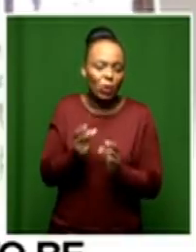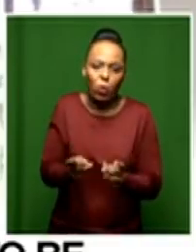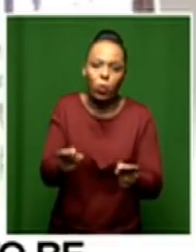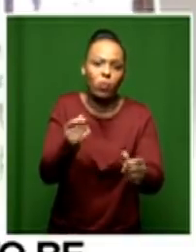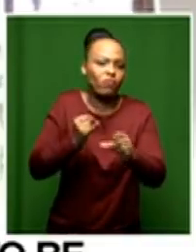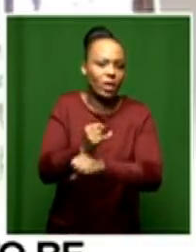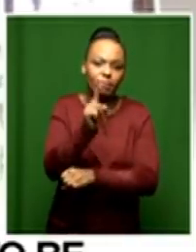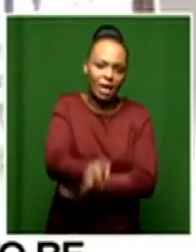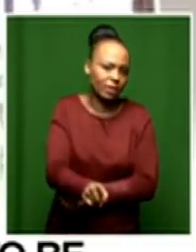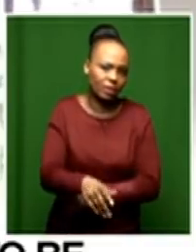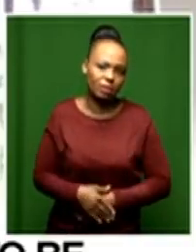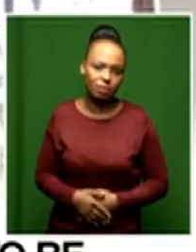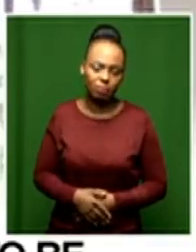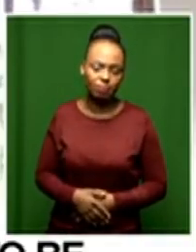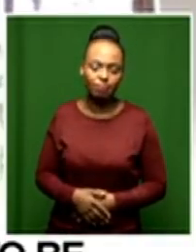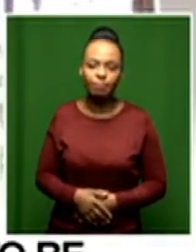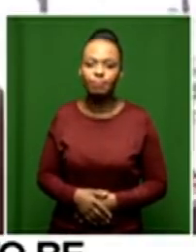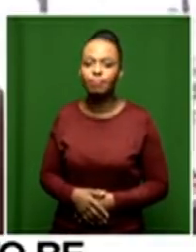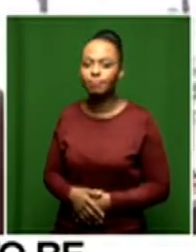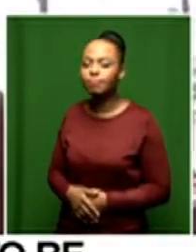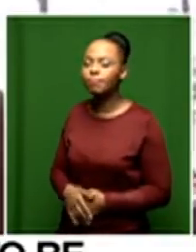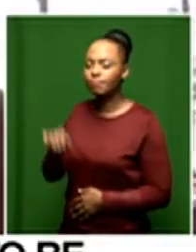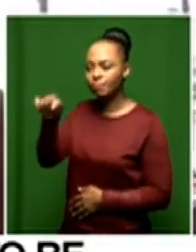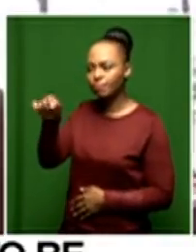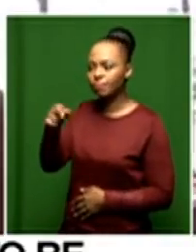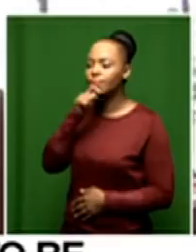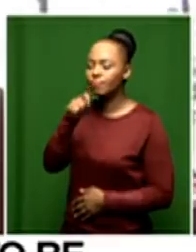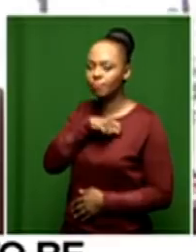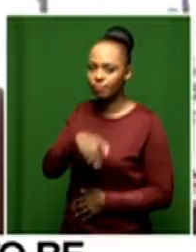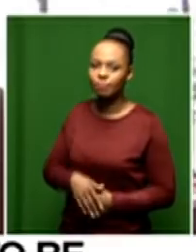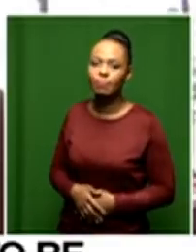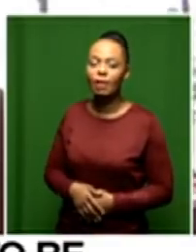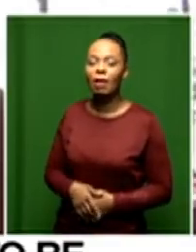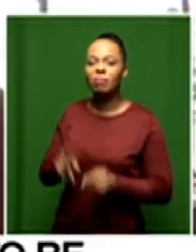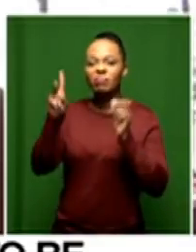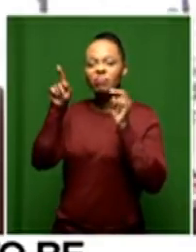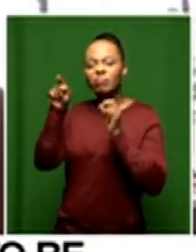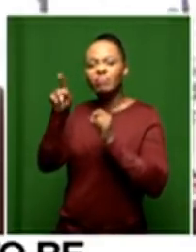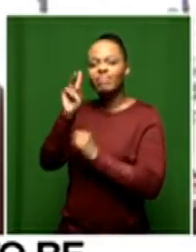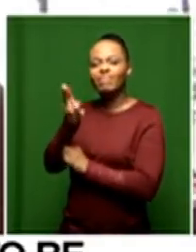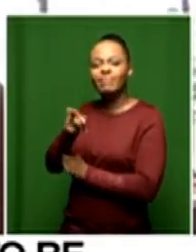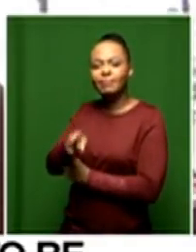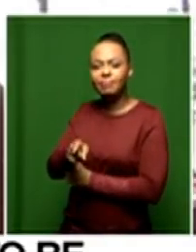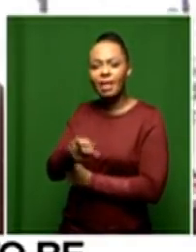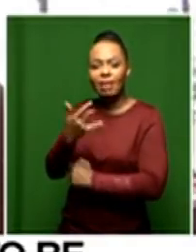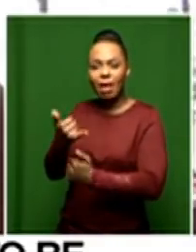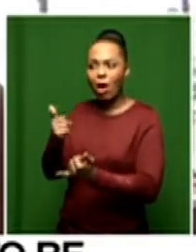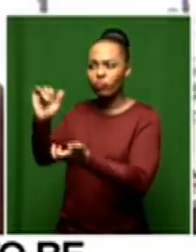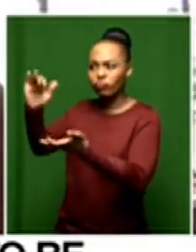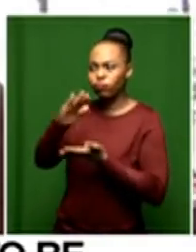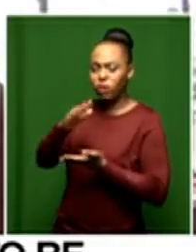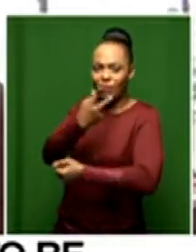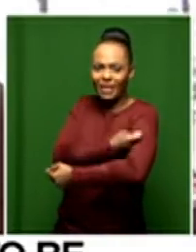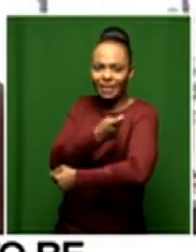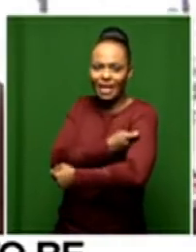sooner than later. Indeed. And then just finally, as we wrap up, in terms of the amount of vaccines that we should be giving